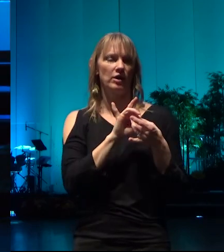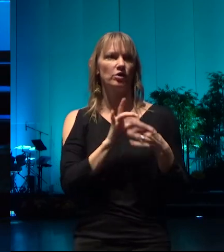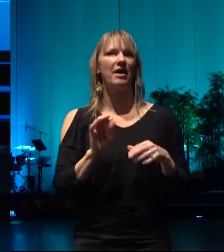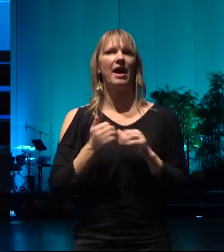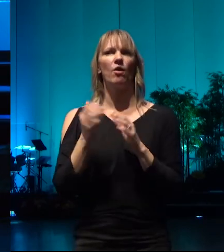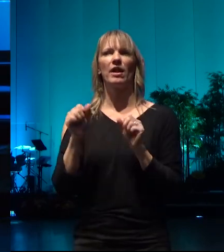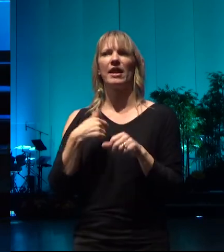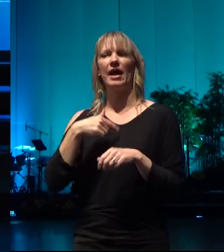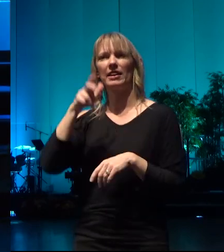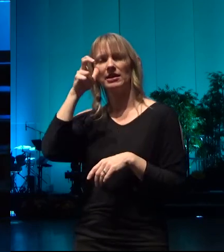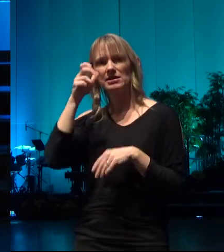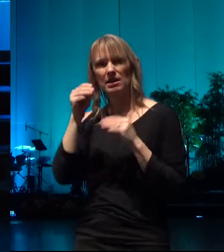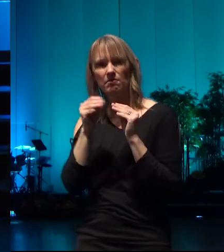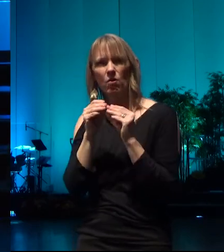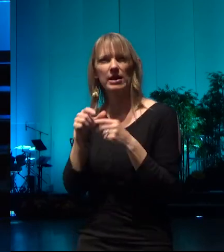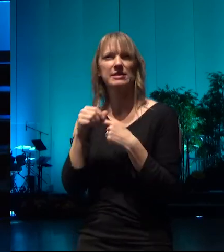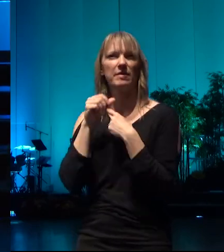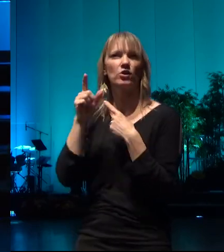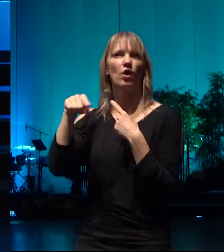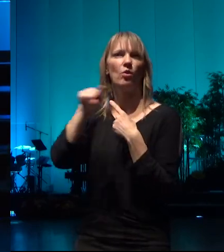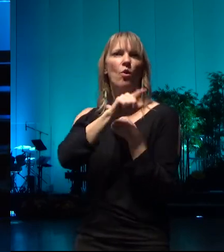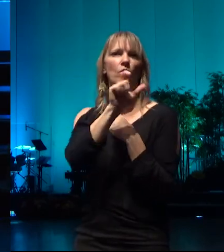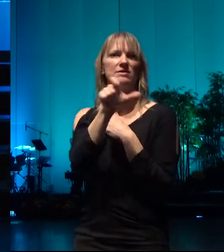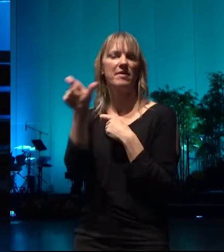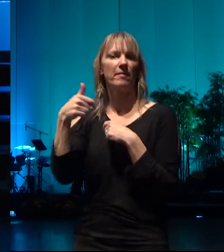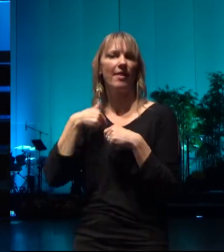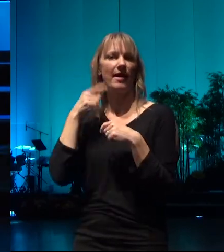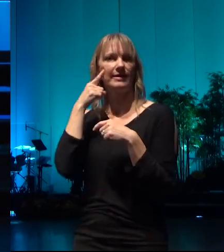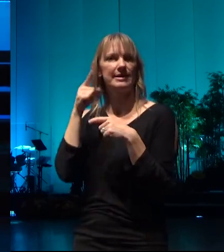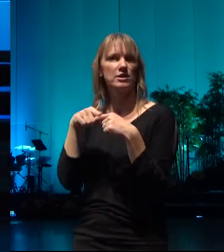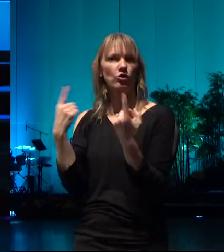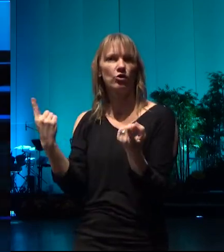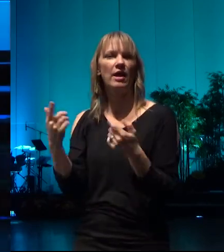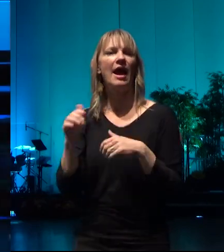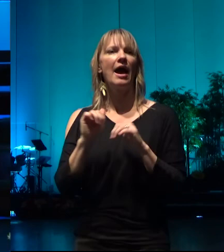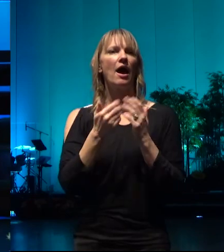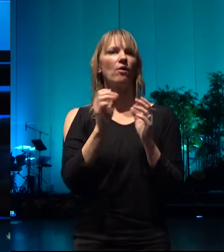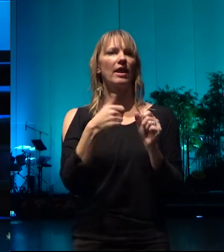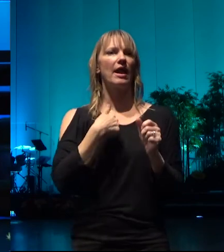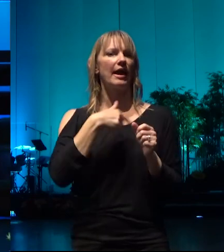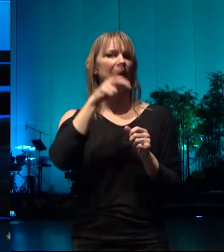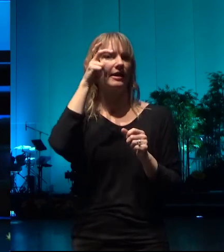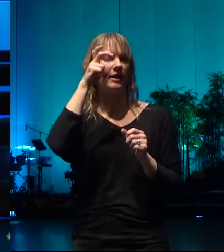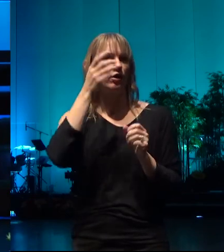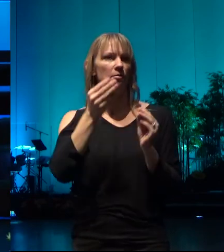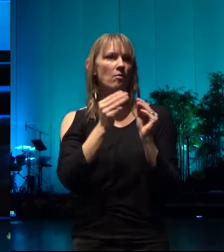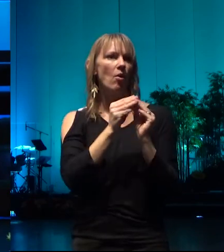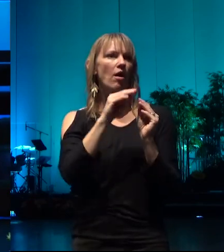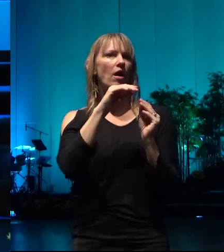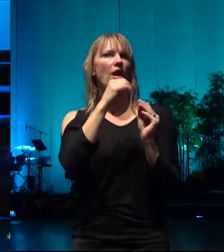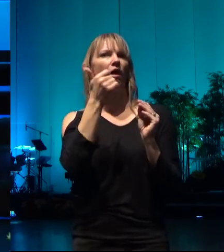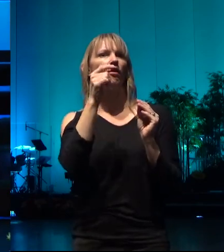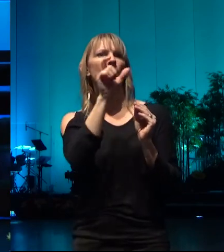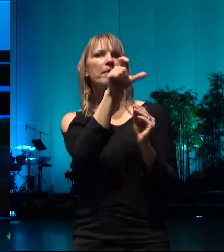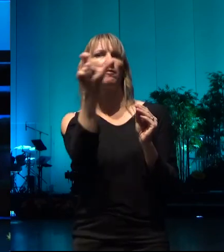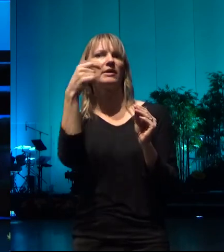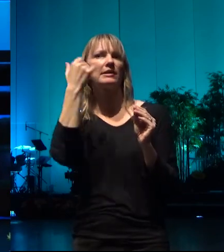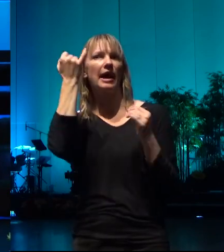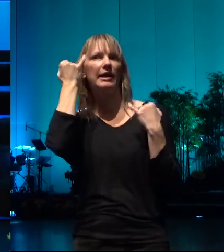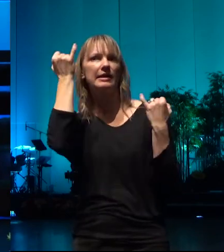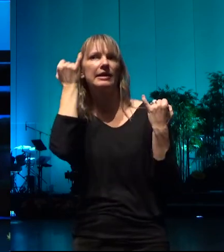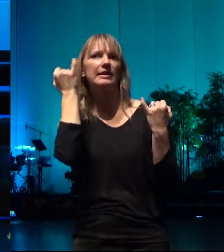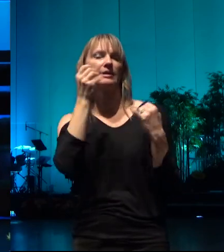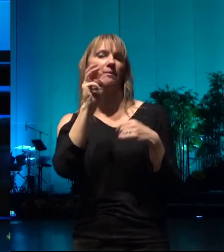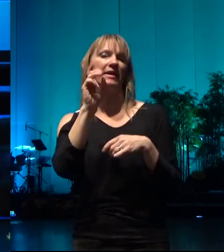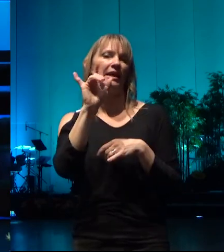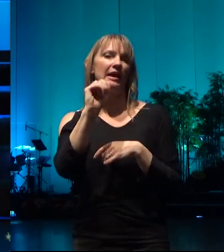or in areas that I feel passionate about? How could I be more connected? How can I bring my